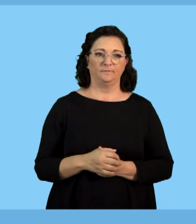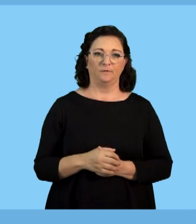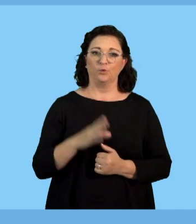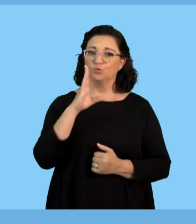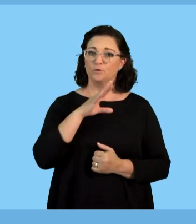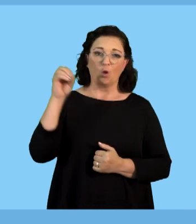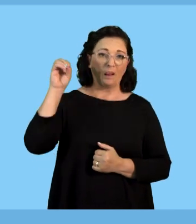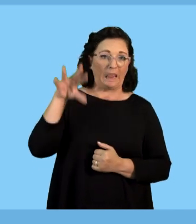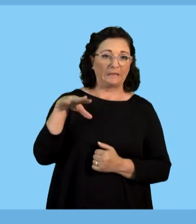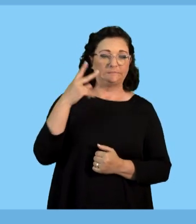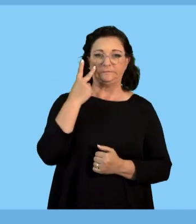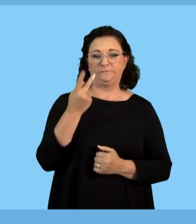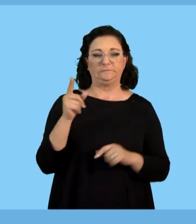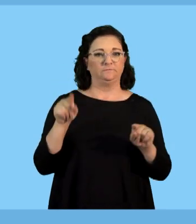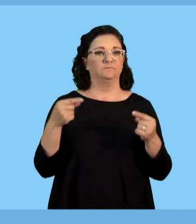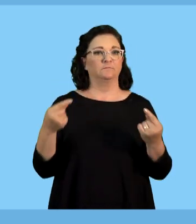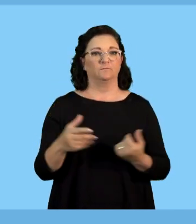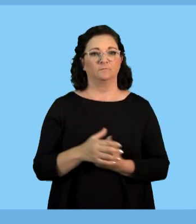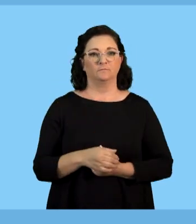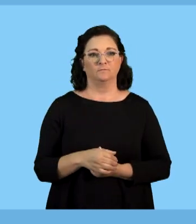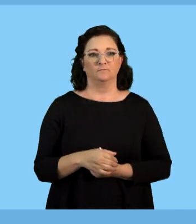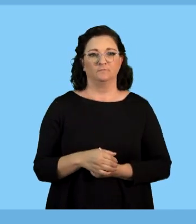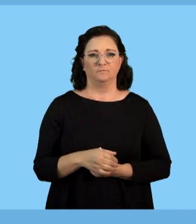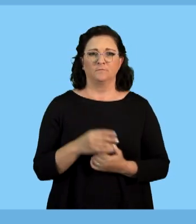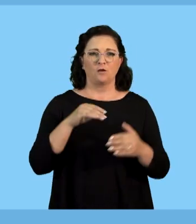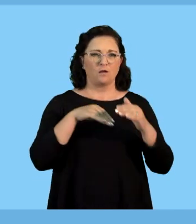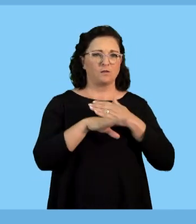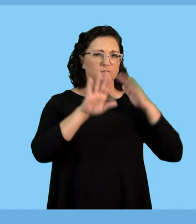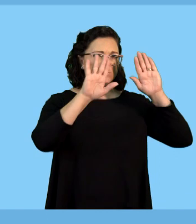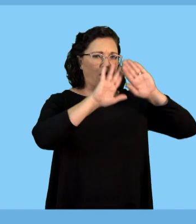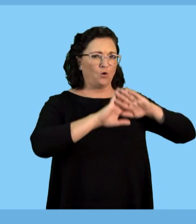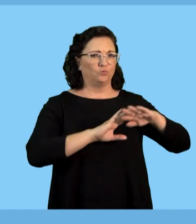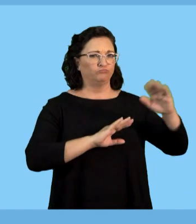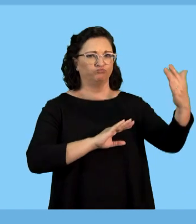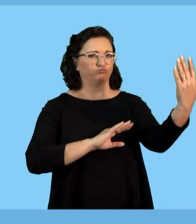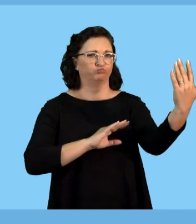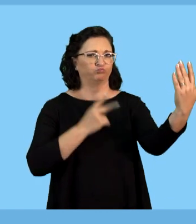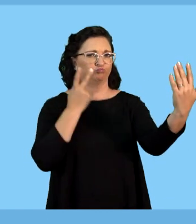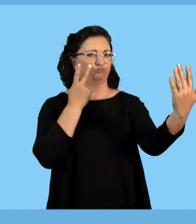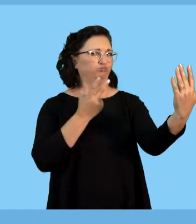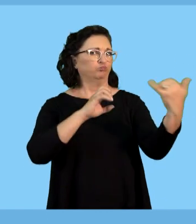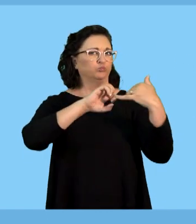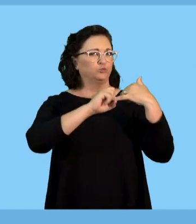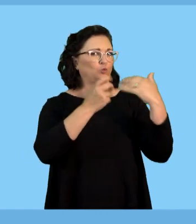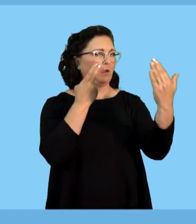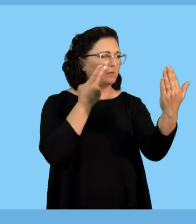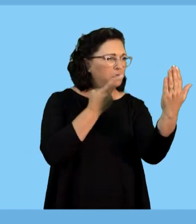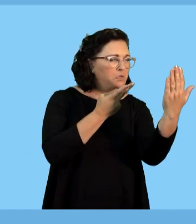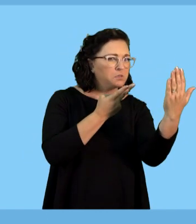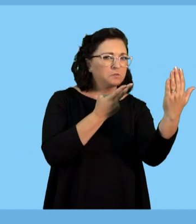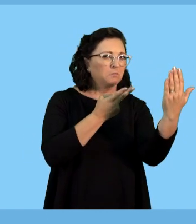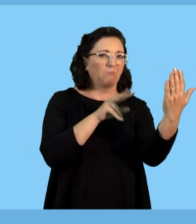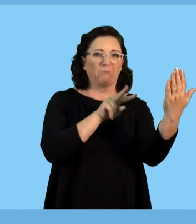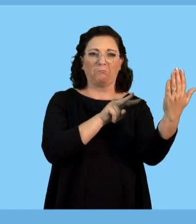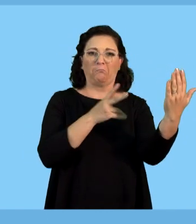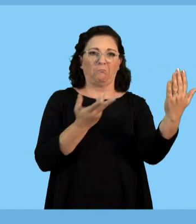no light, you wouldn't be able to see the image in the mirror. You can go into a dark room and place a mirror somewhere there and try to see if